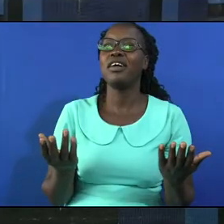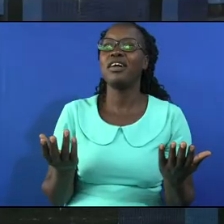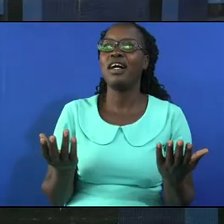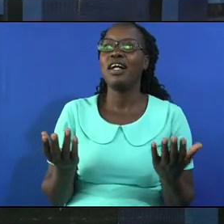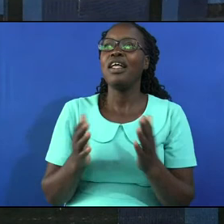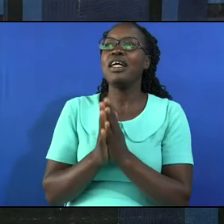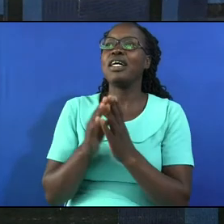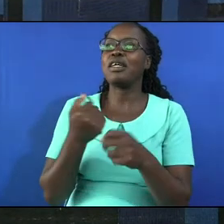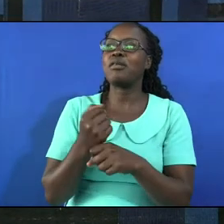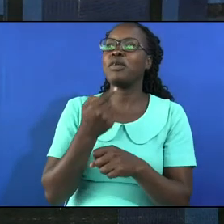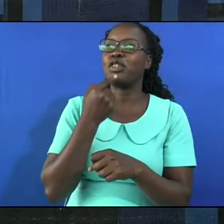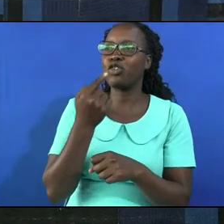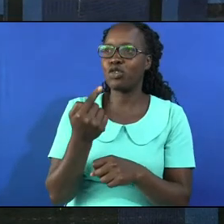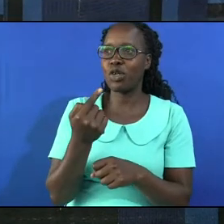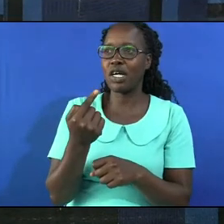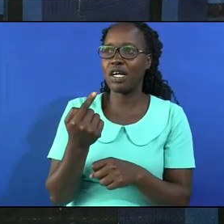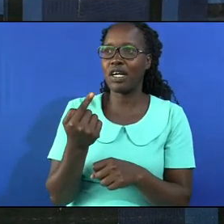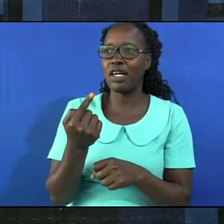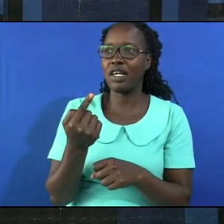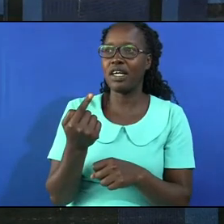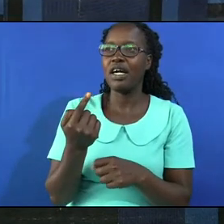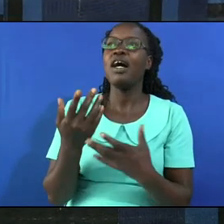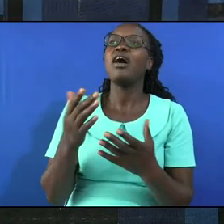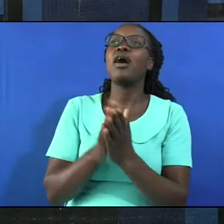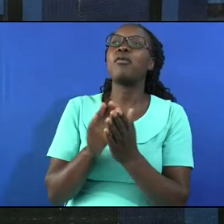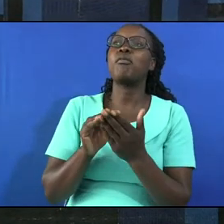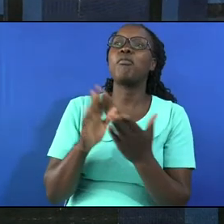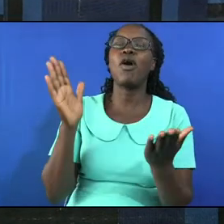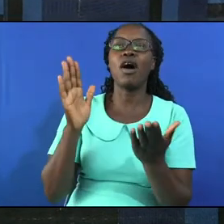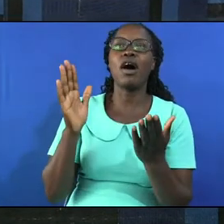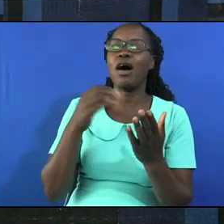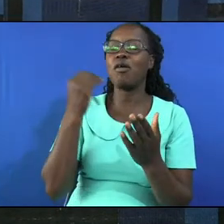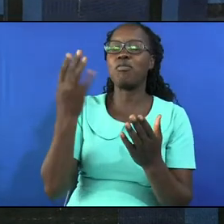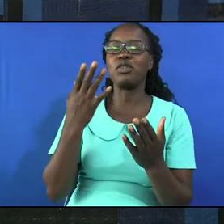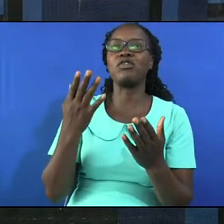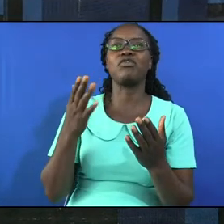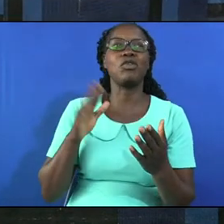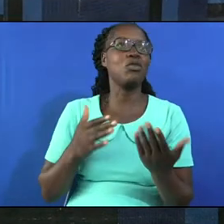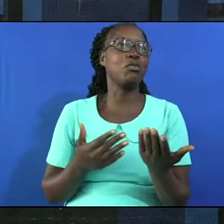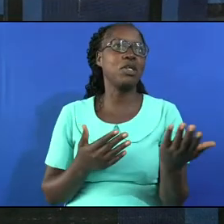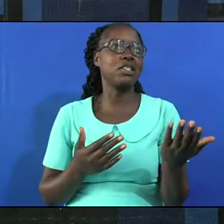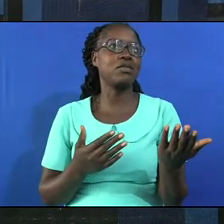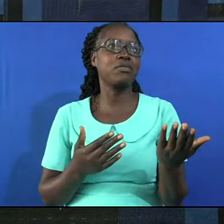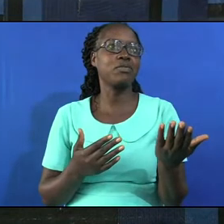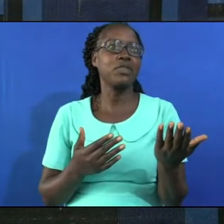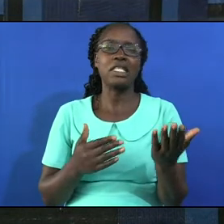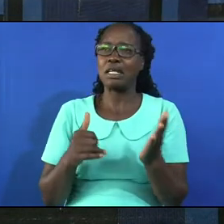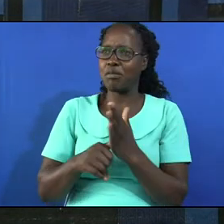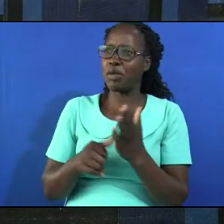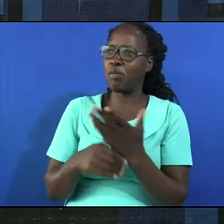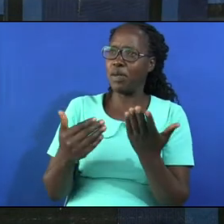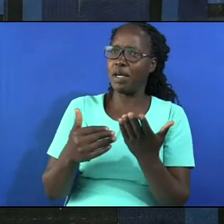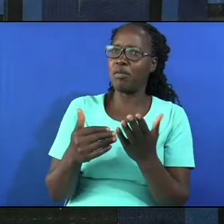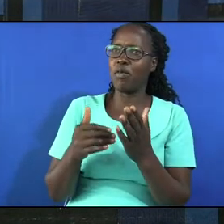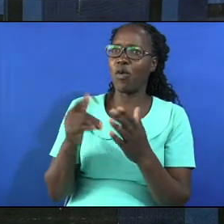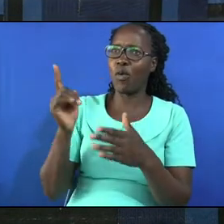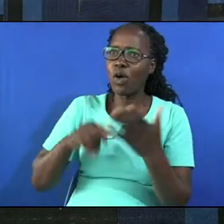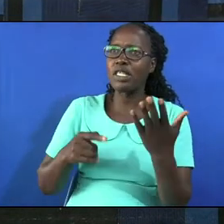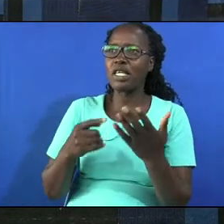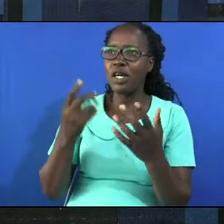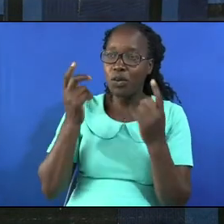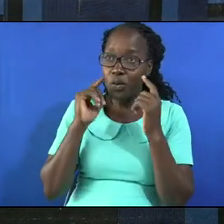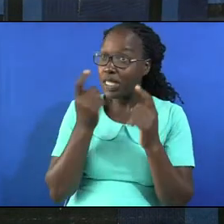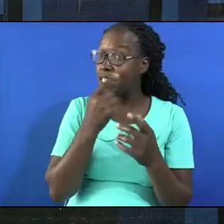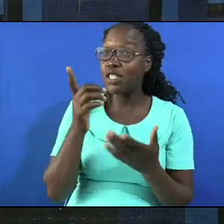He made sure he had no eyes to see any more beautiful women. Eyes were gouged out. Because his problem was when he sees,